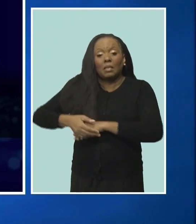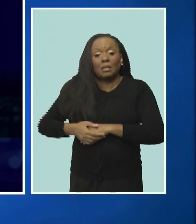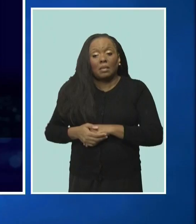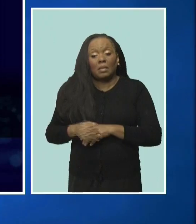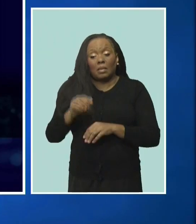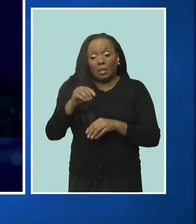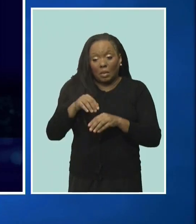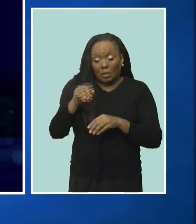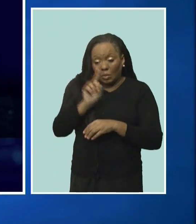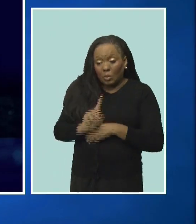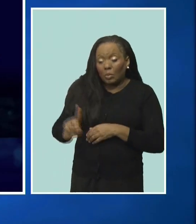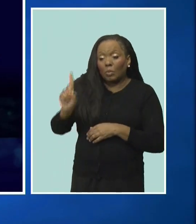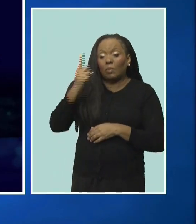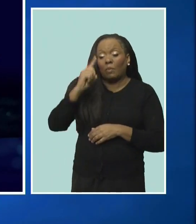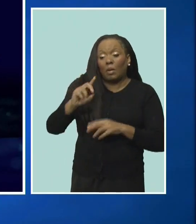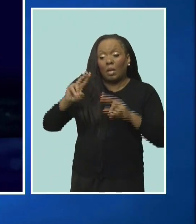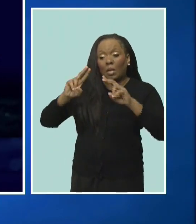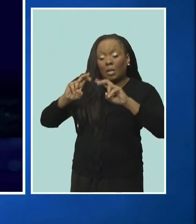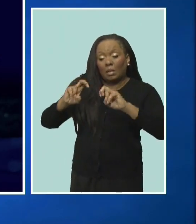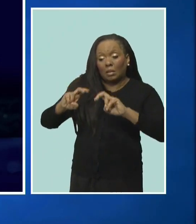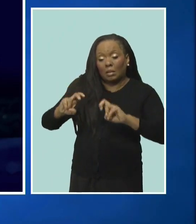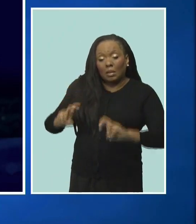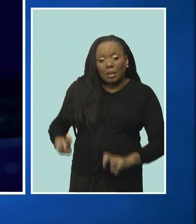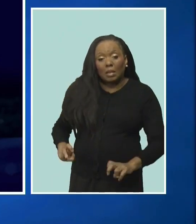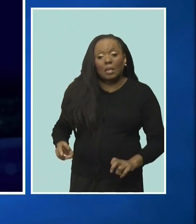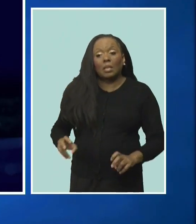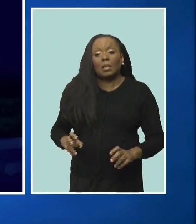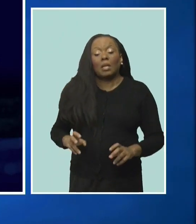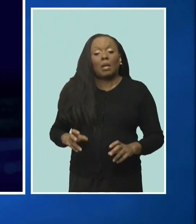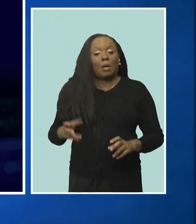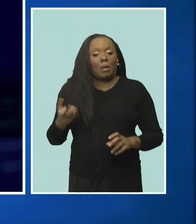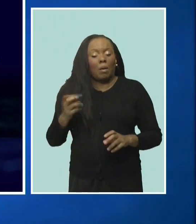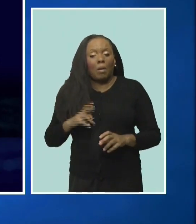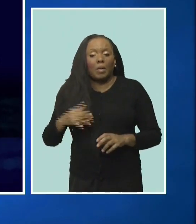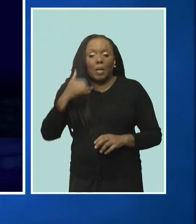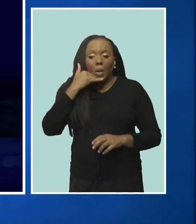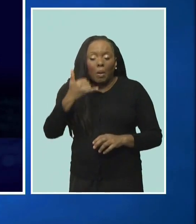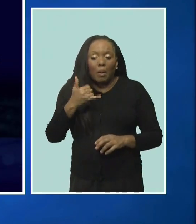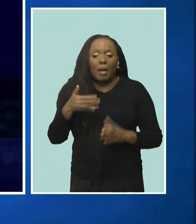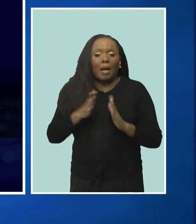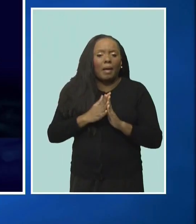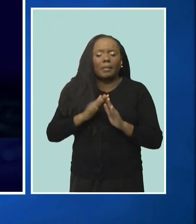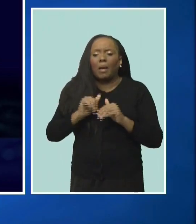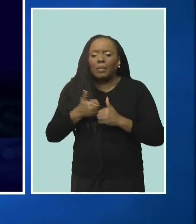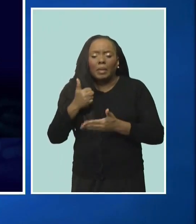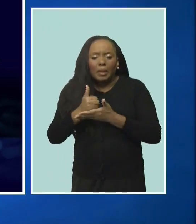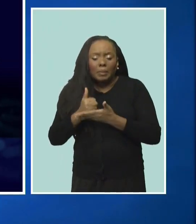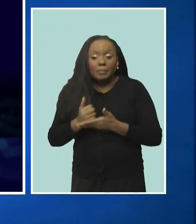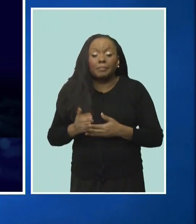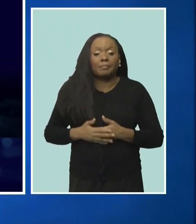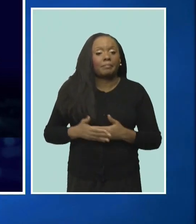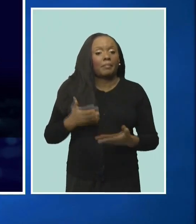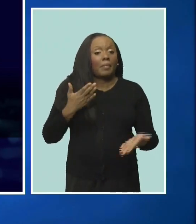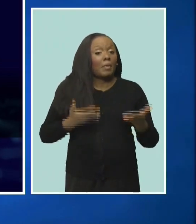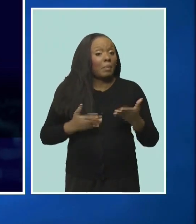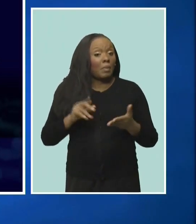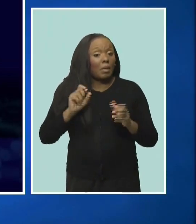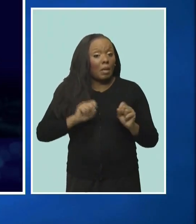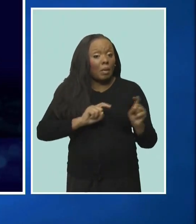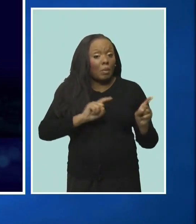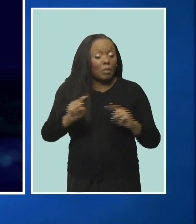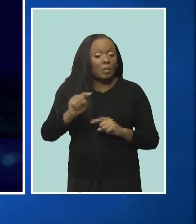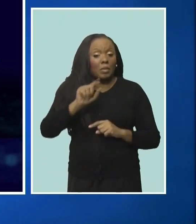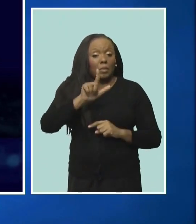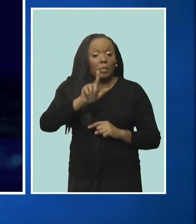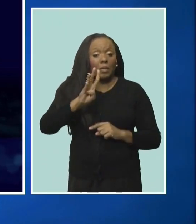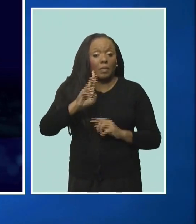assessment and guidance on the next steps for treatment. Additionally, patients may seek care at the 24-hour